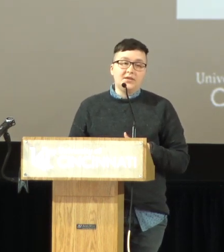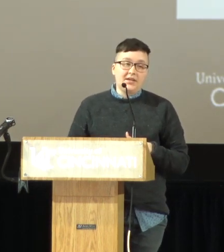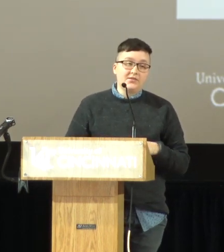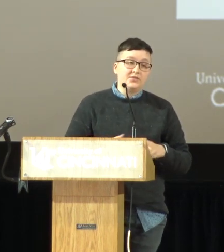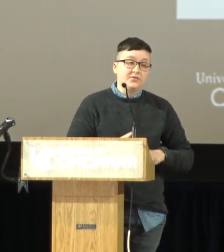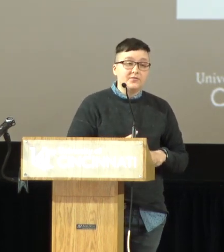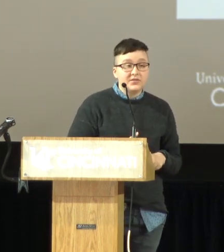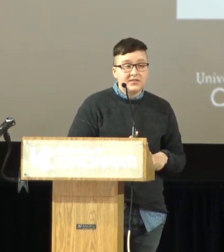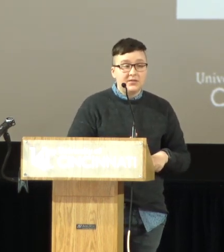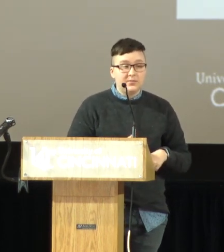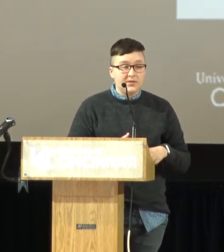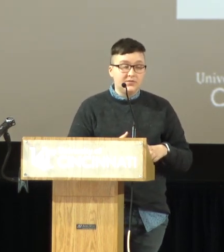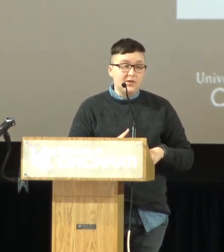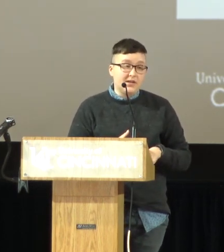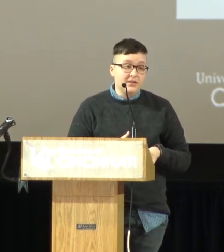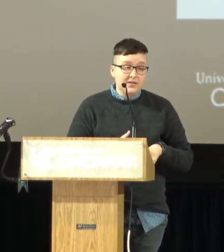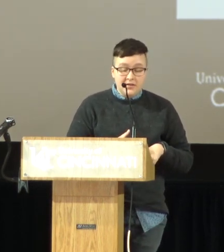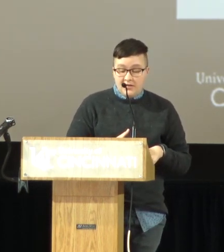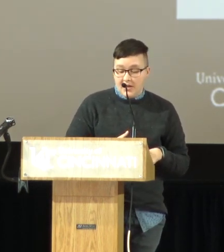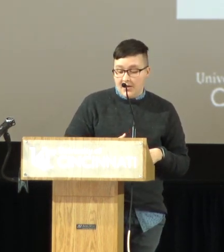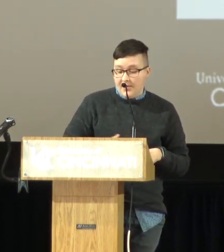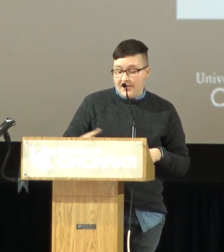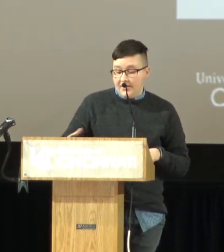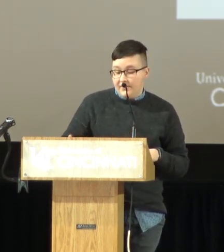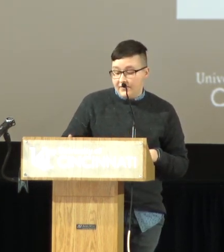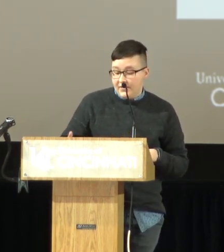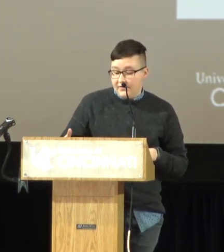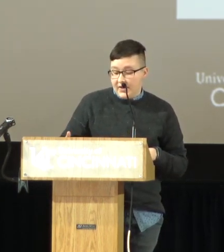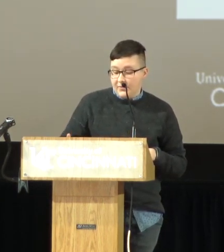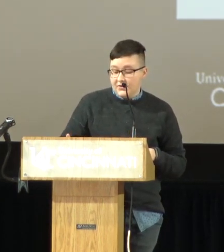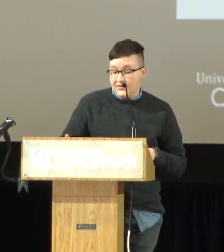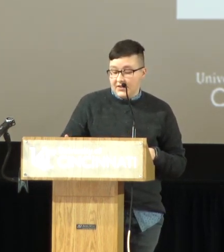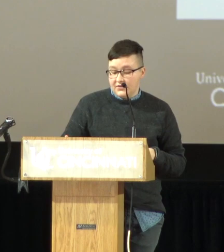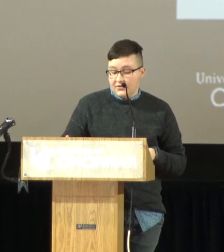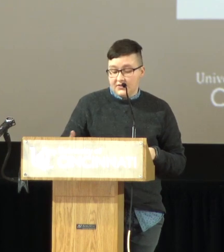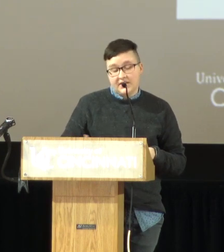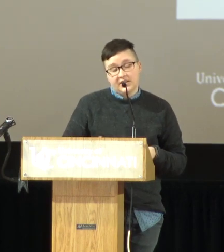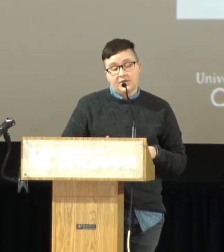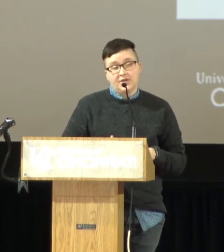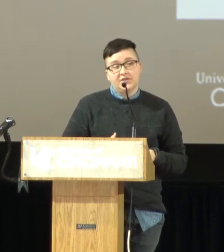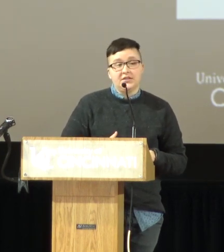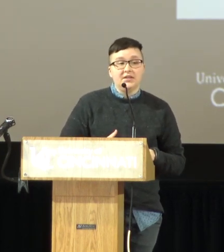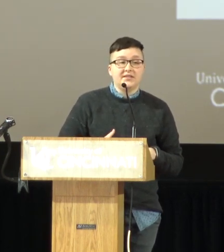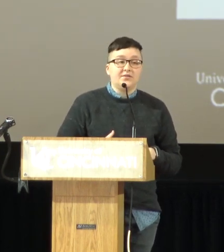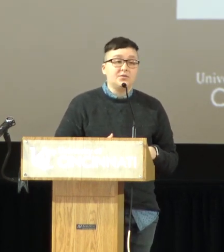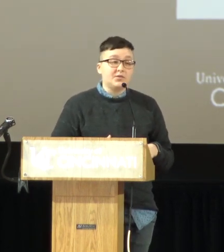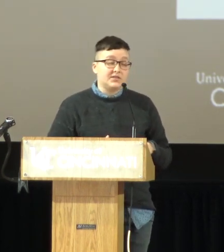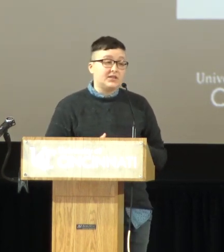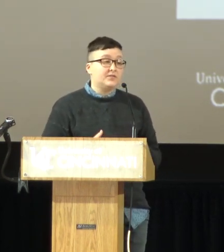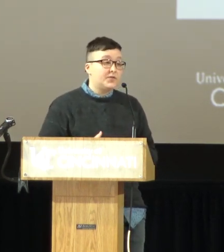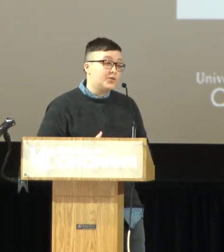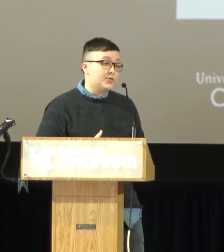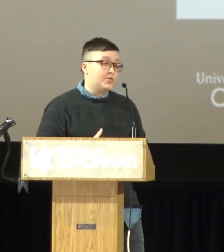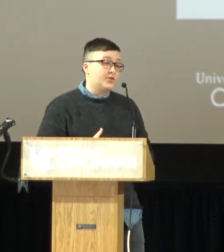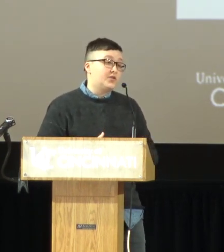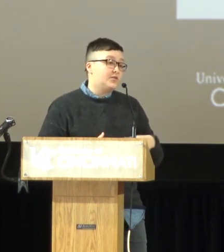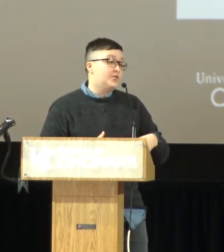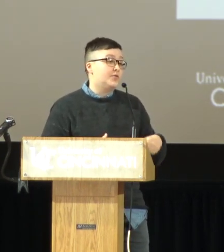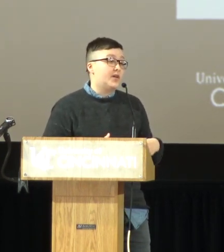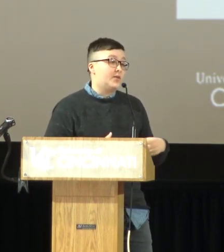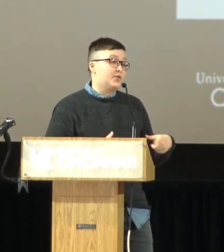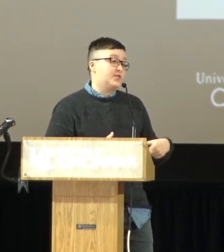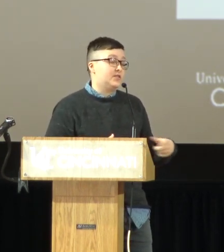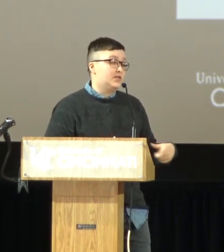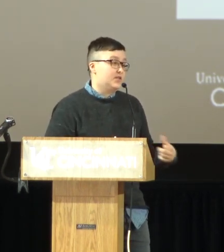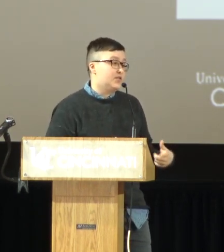who maybe answered the first step as man, and then if that person answered the second question as having been assigned female at birth, even